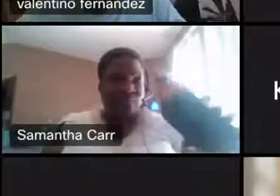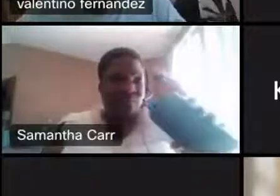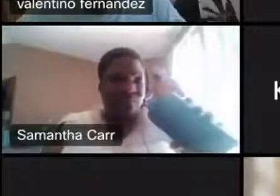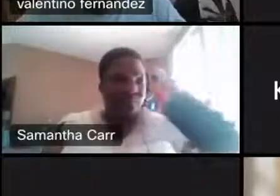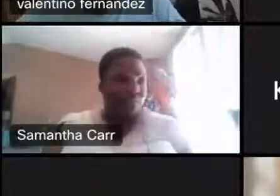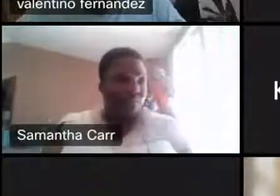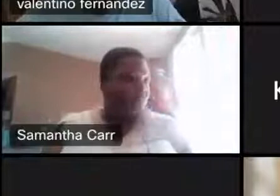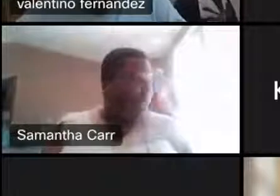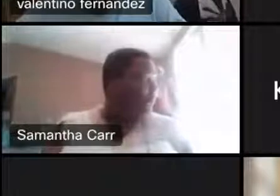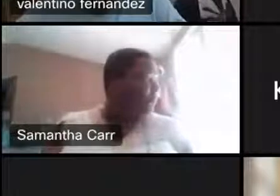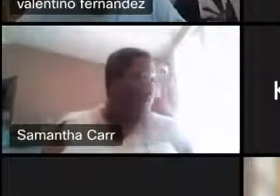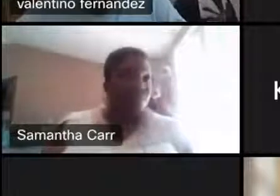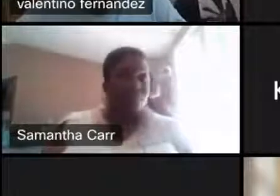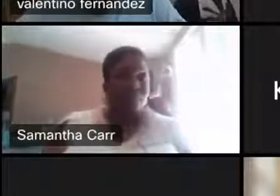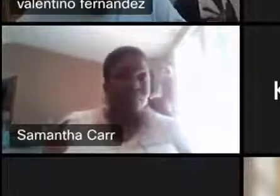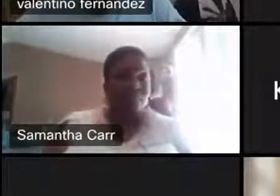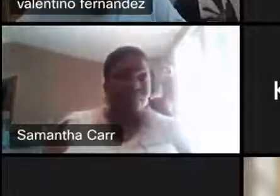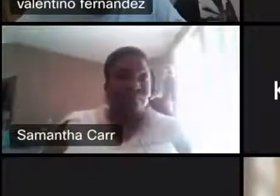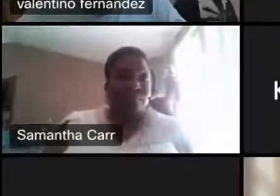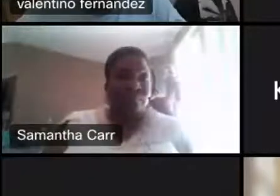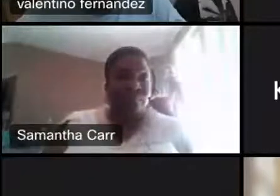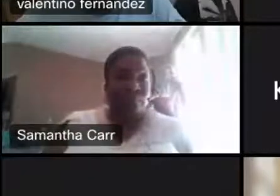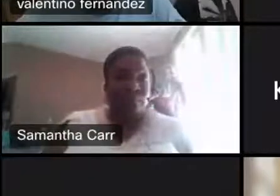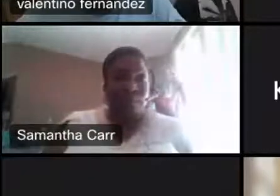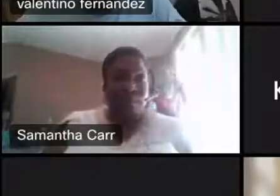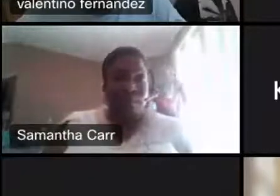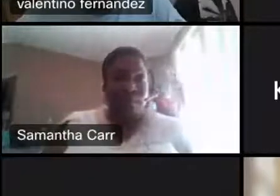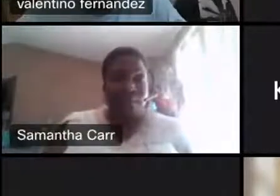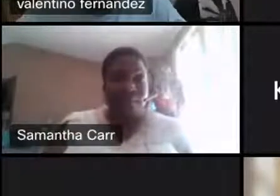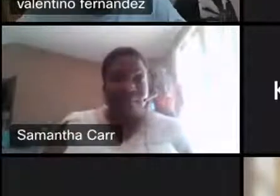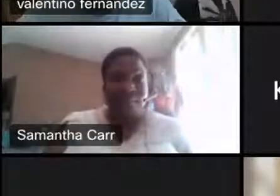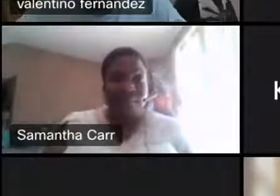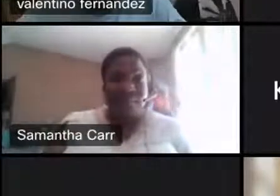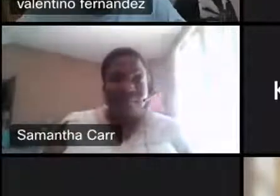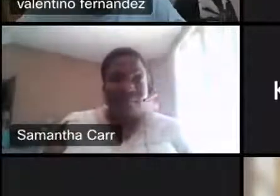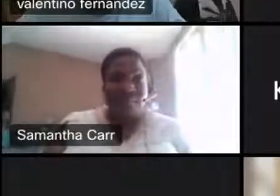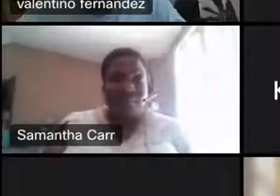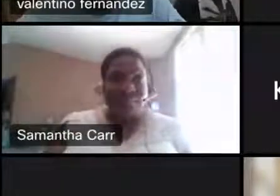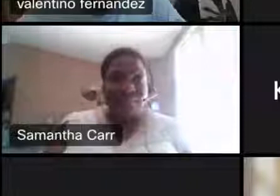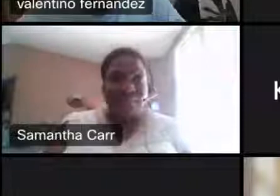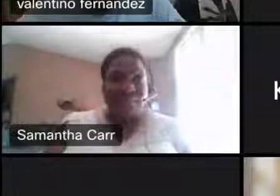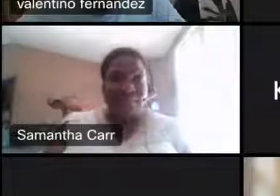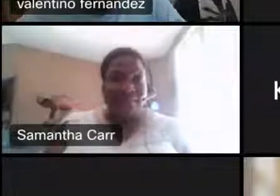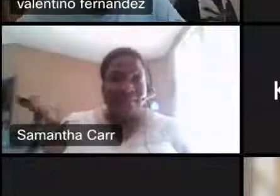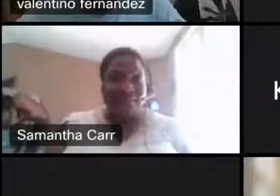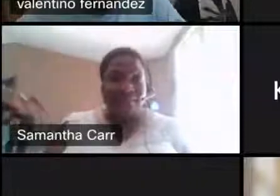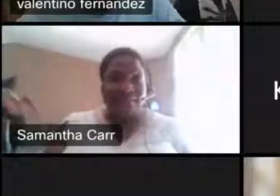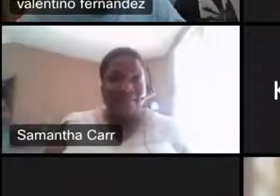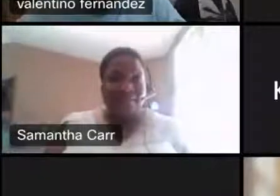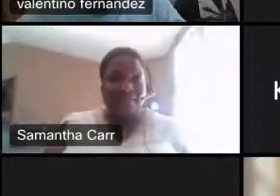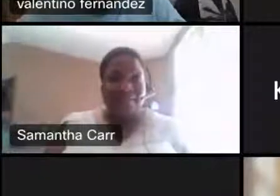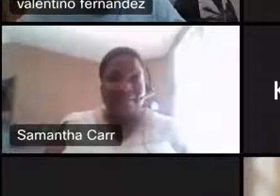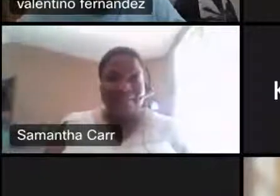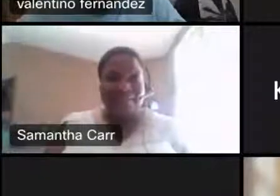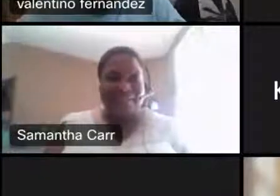clients. And I wanted to be sure that you guys received the survey. Has it been sent out? Did you receive